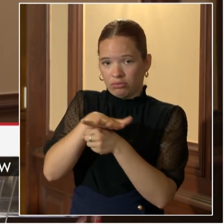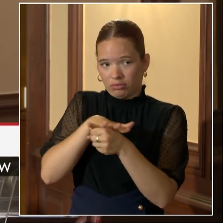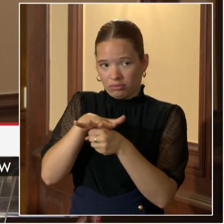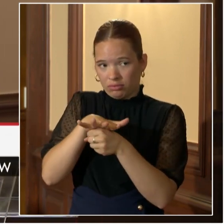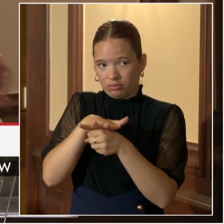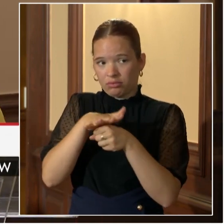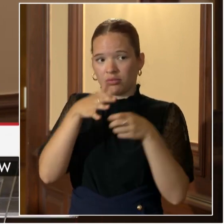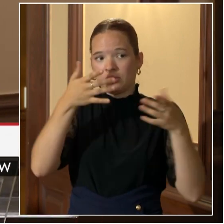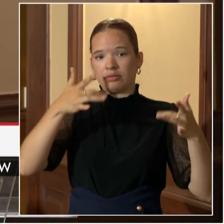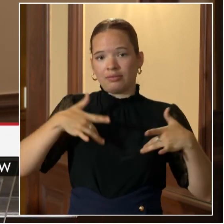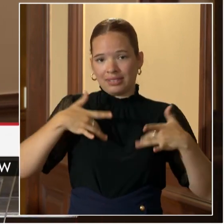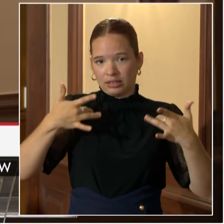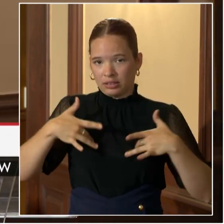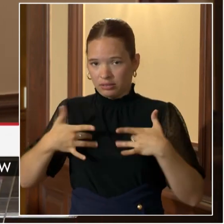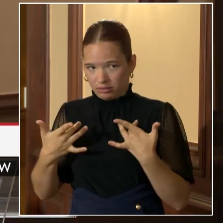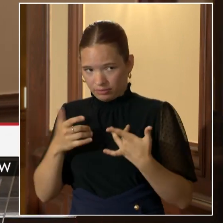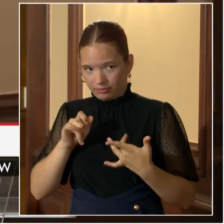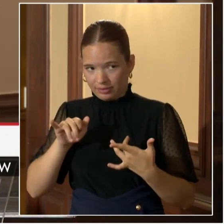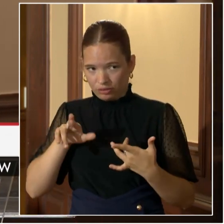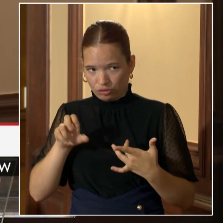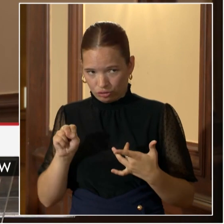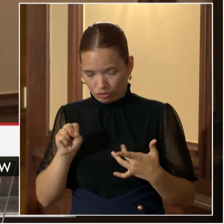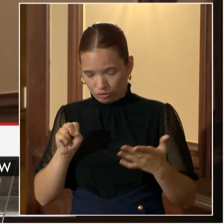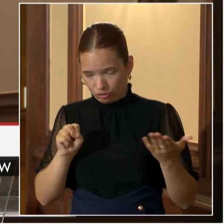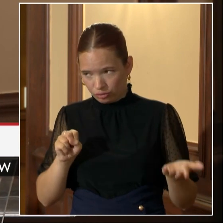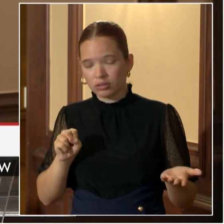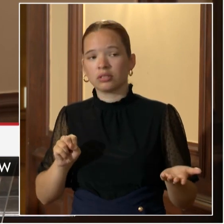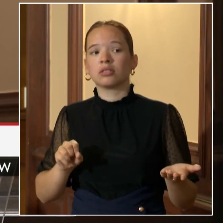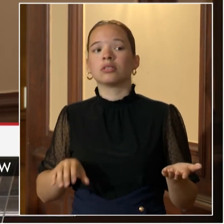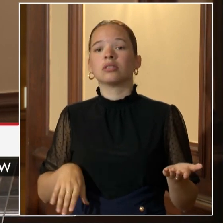Statehood Director, Jason Fink.